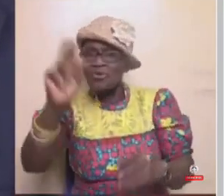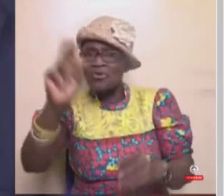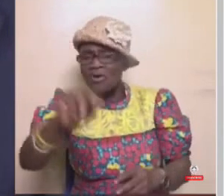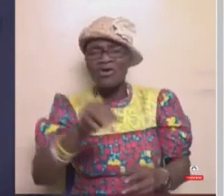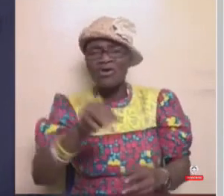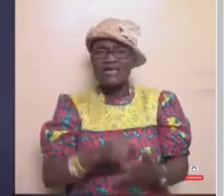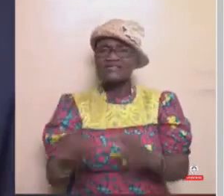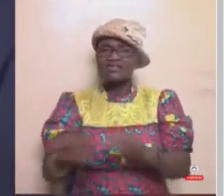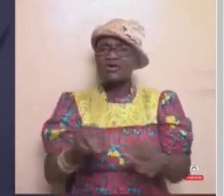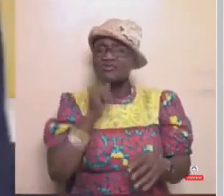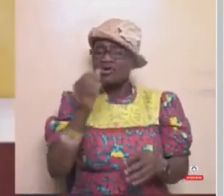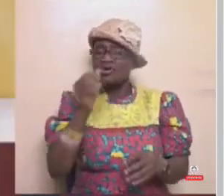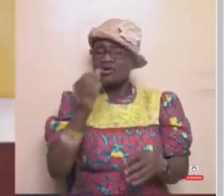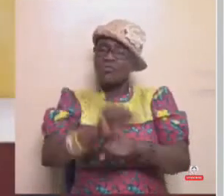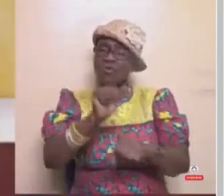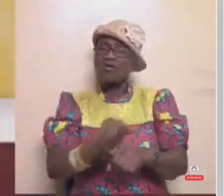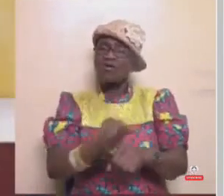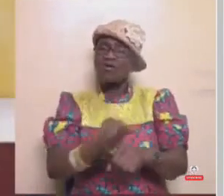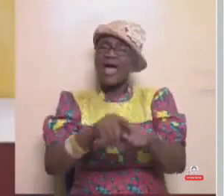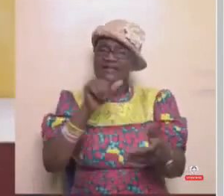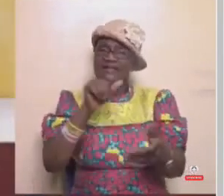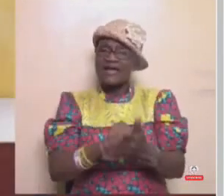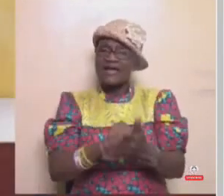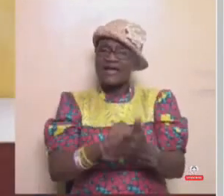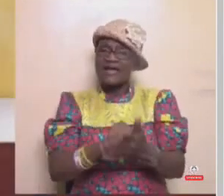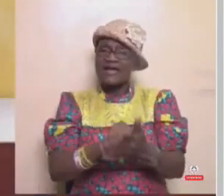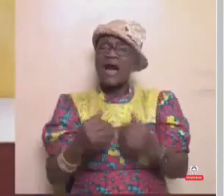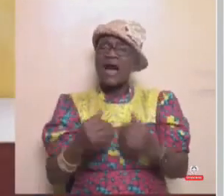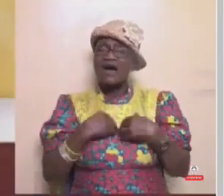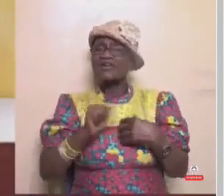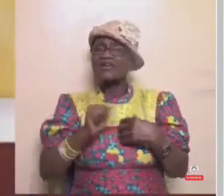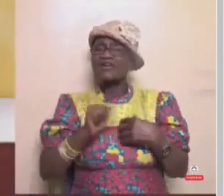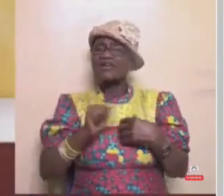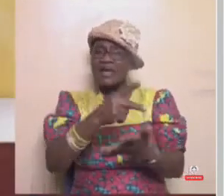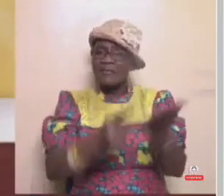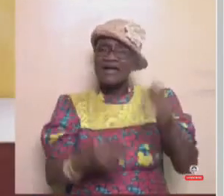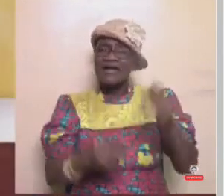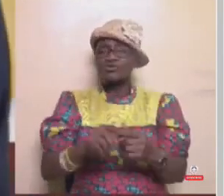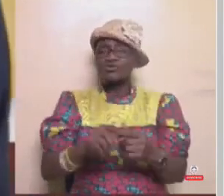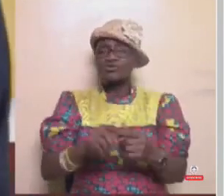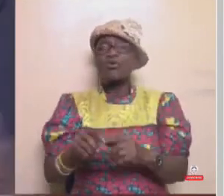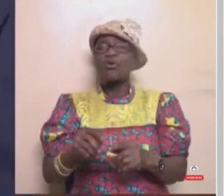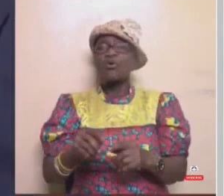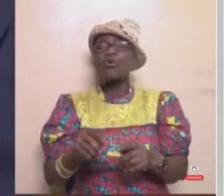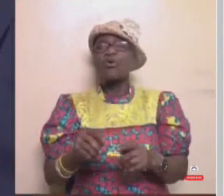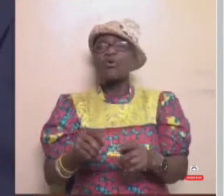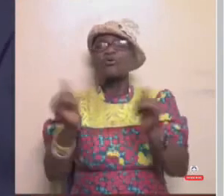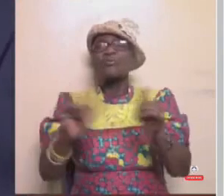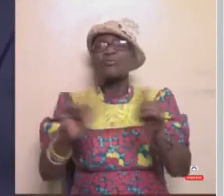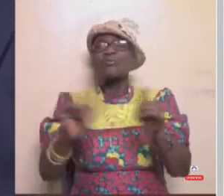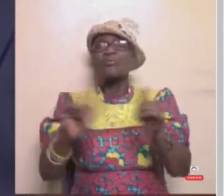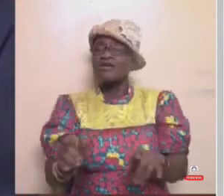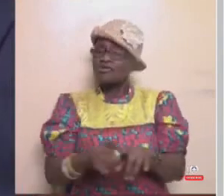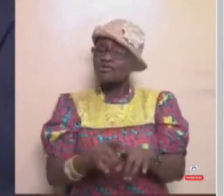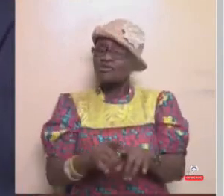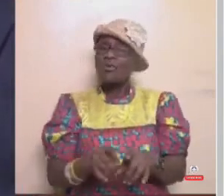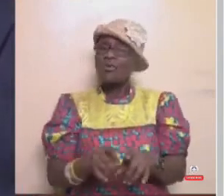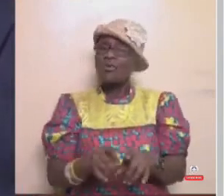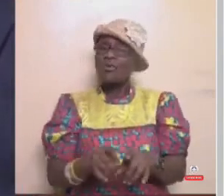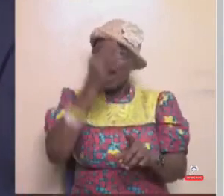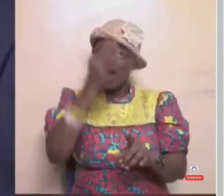have a part to play. We must have ourselves question, why do men fail to do something about their